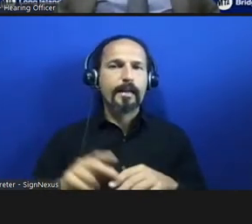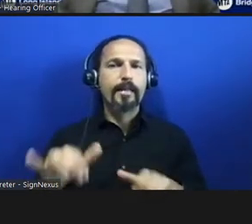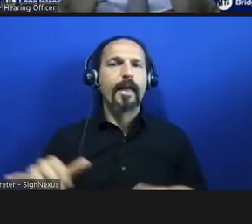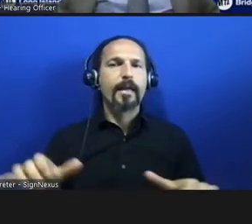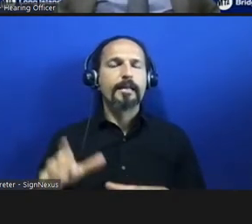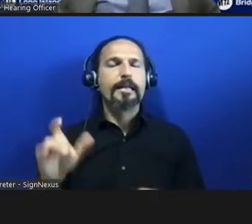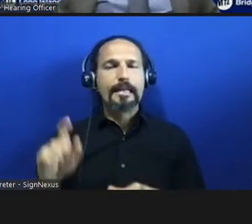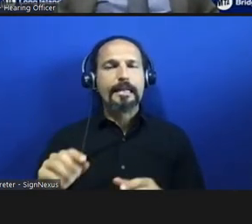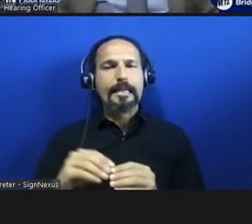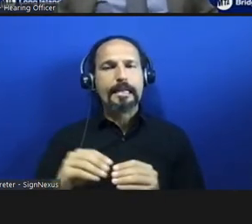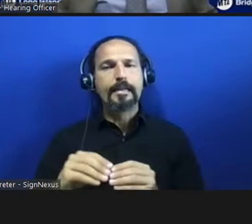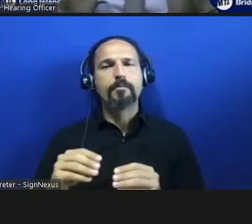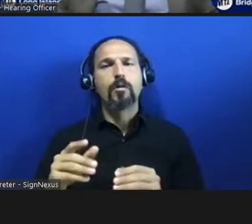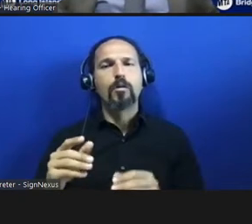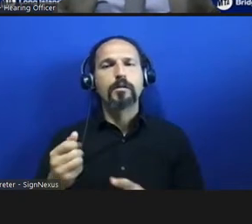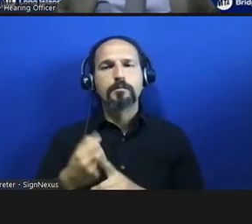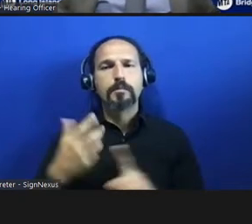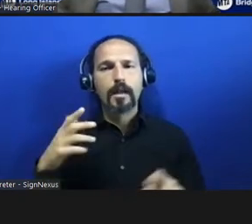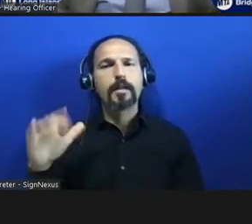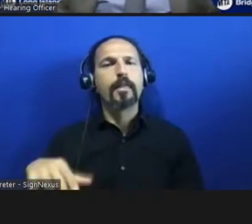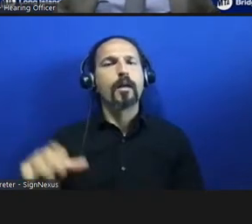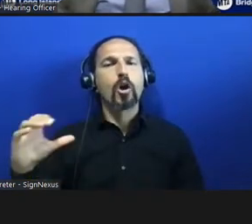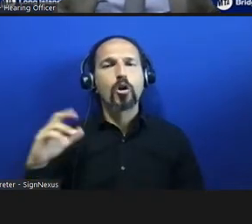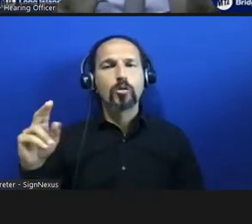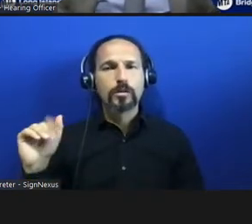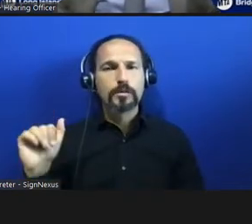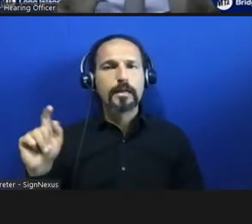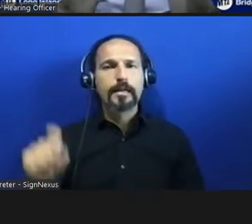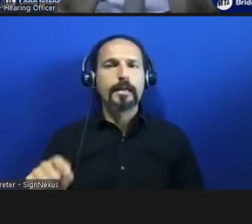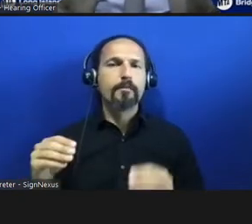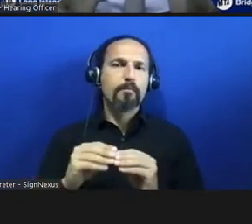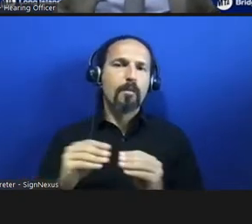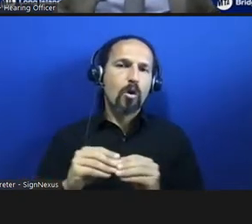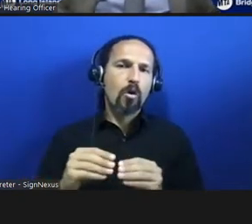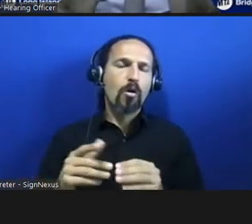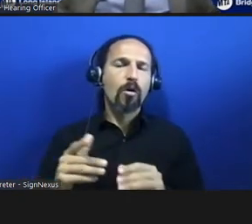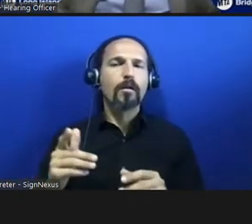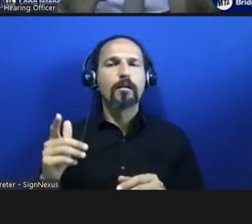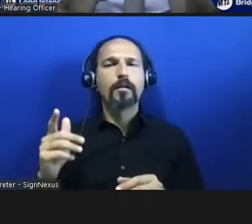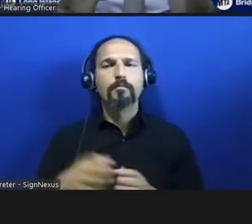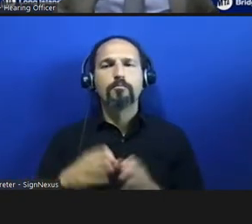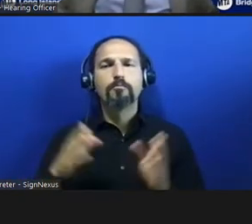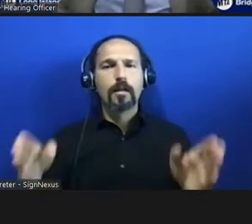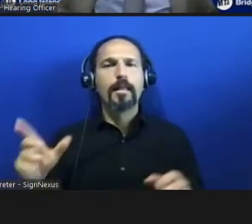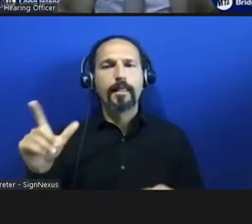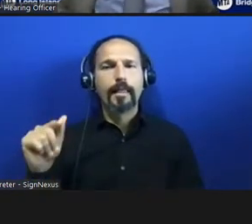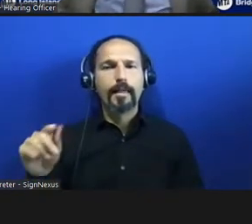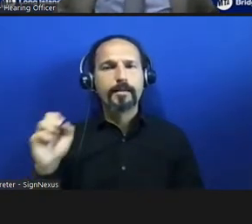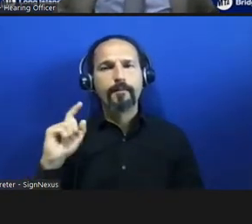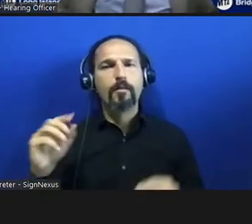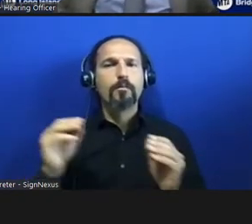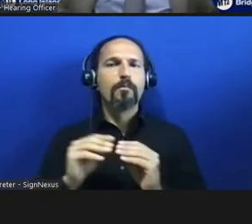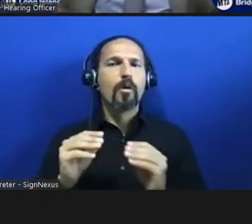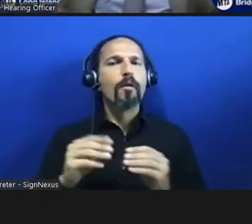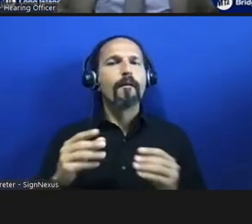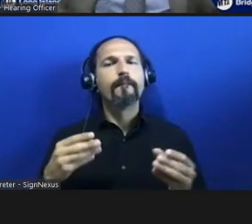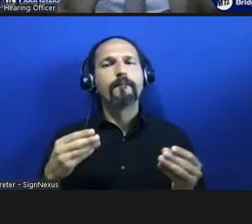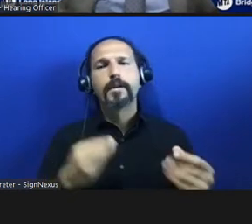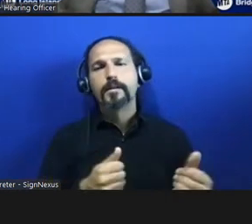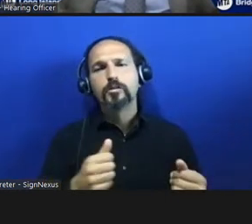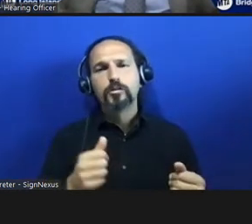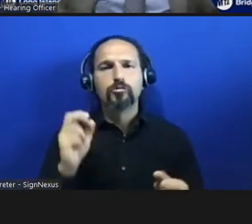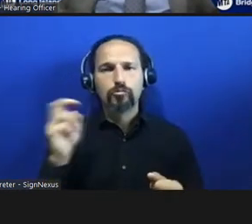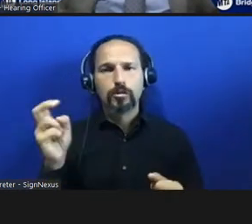expansion Coach USA also believes that rapid bus lanes into New York City should be created that will allow for more efficient transportation